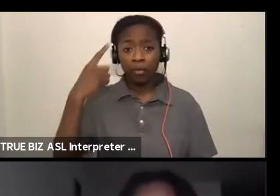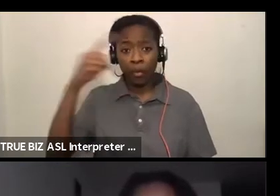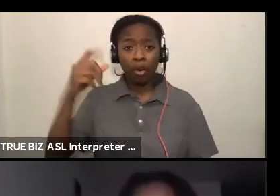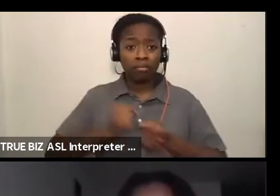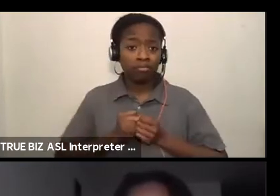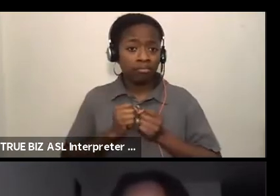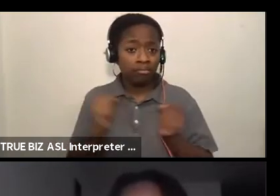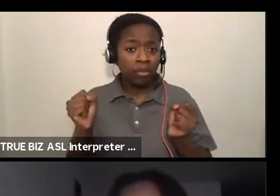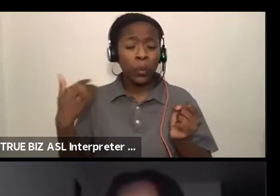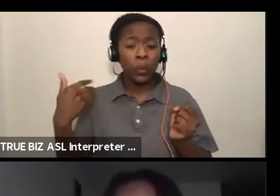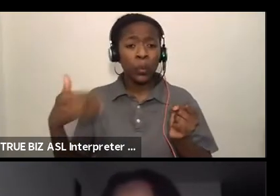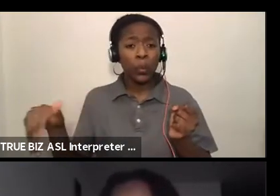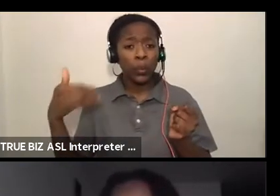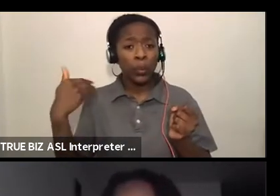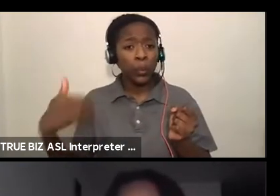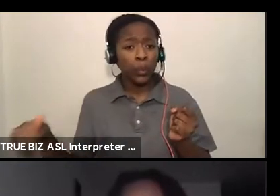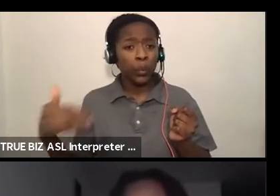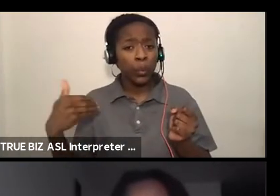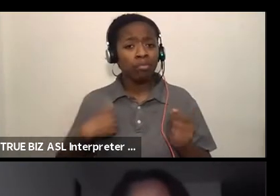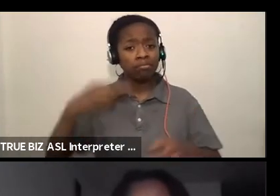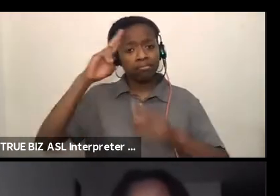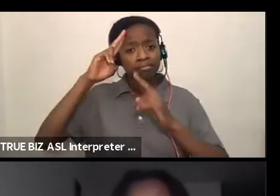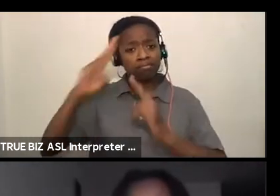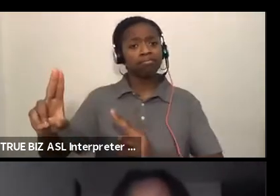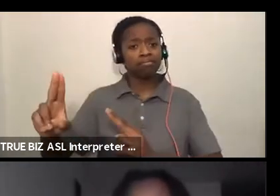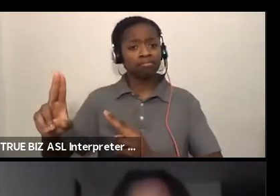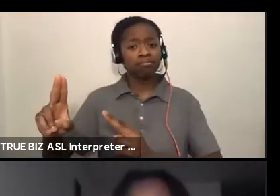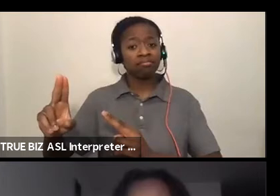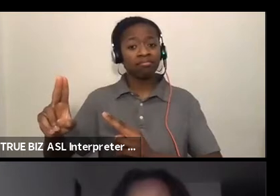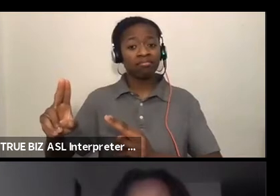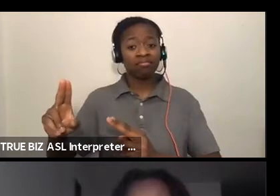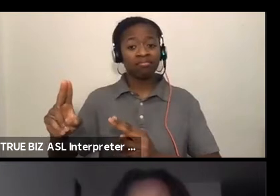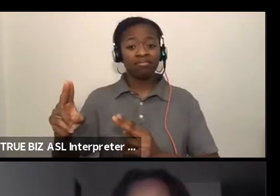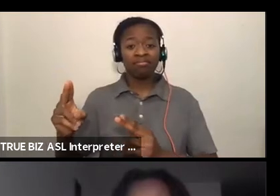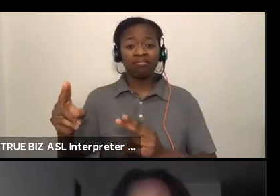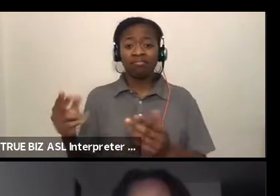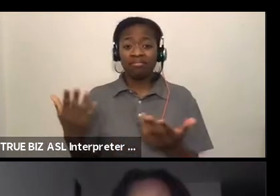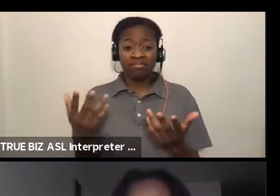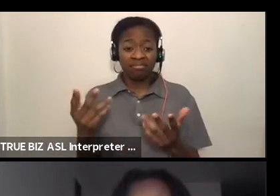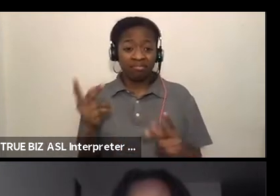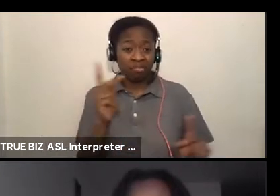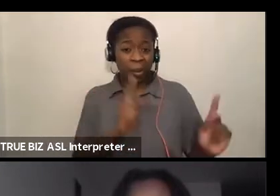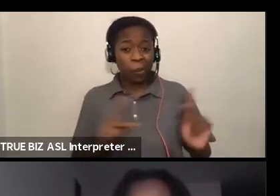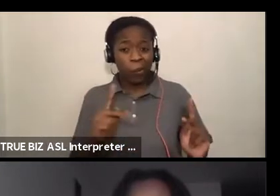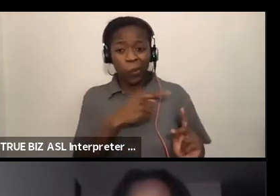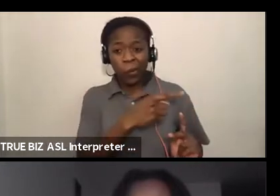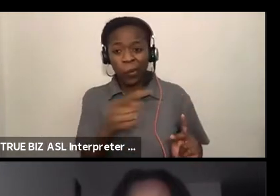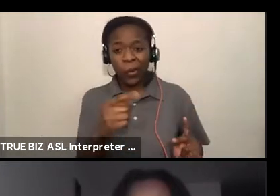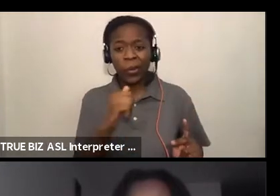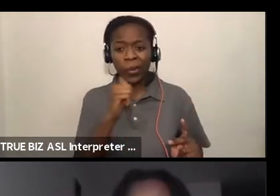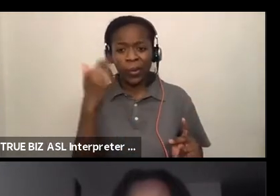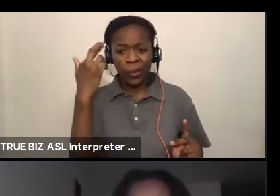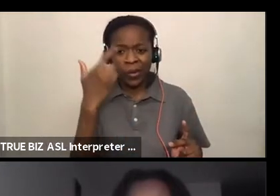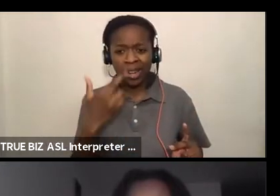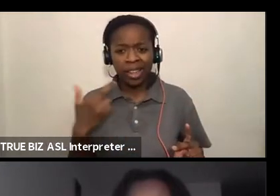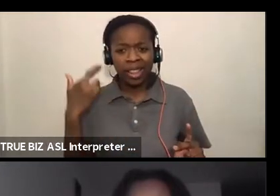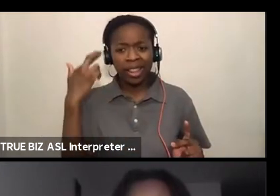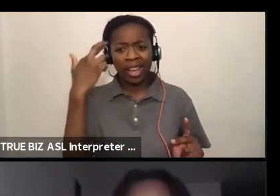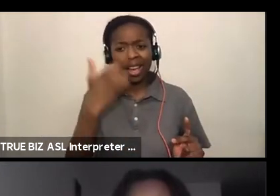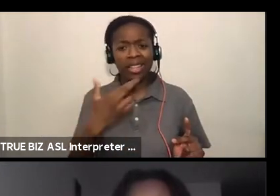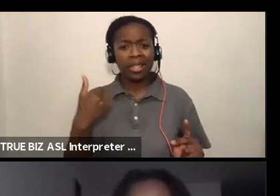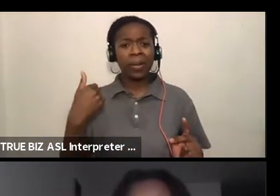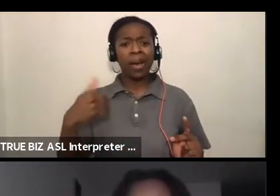the space. Like I highly like respect that because not many people, no matter the age or where or how much training or how bougie they are, could do that. So thank